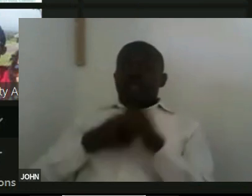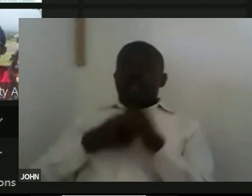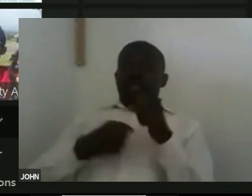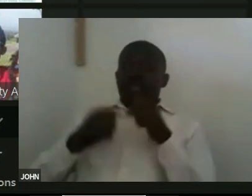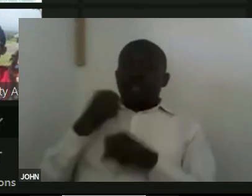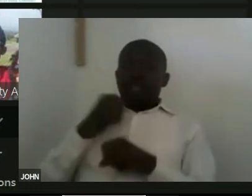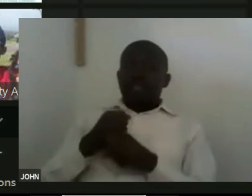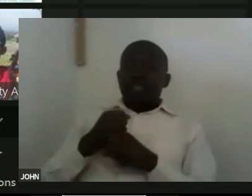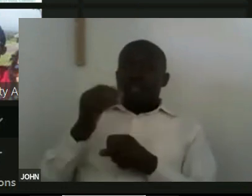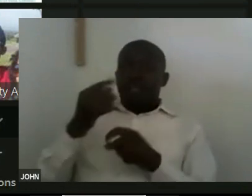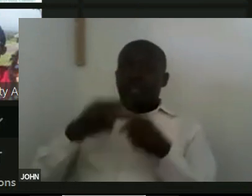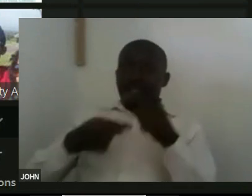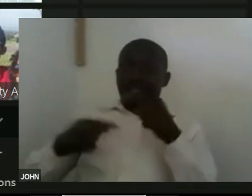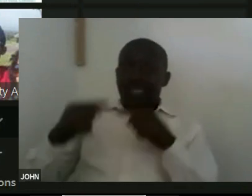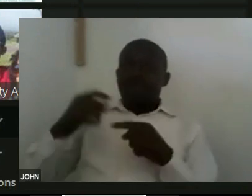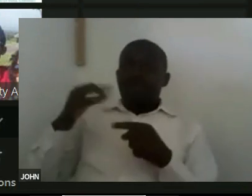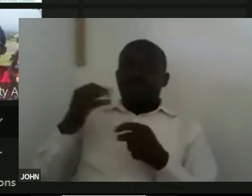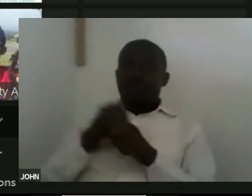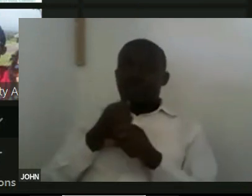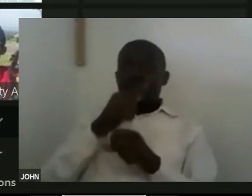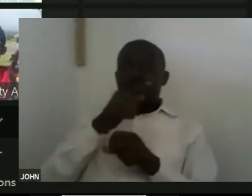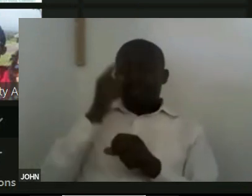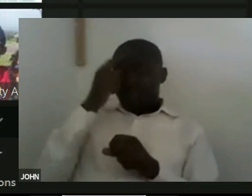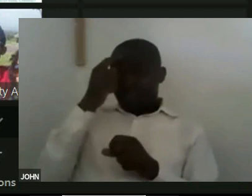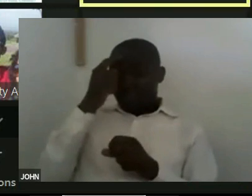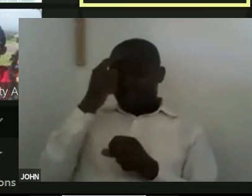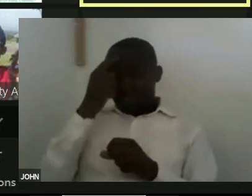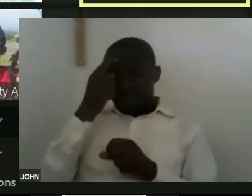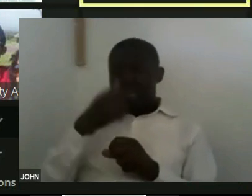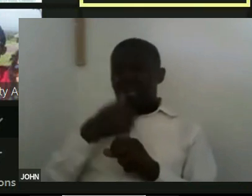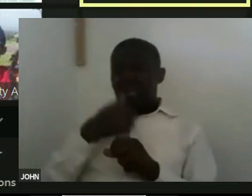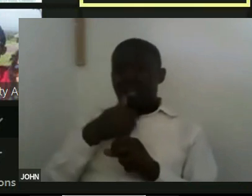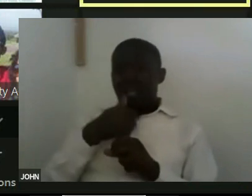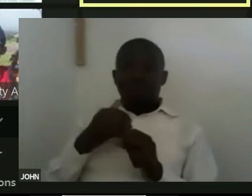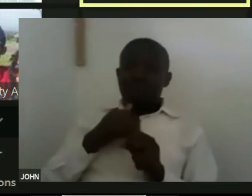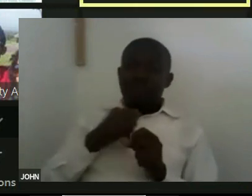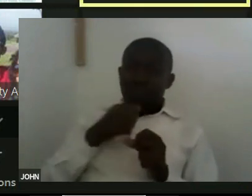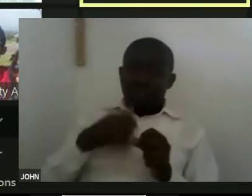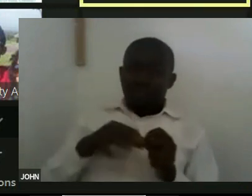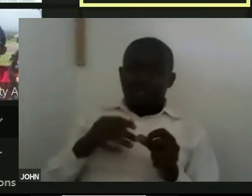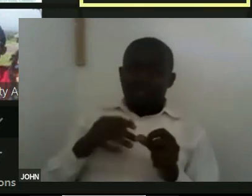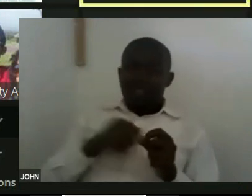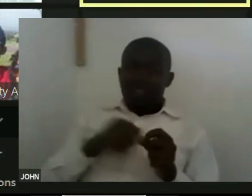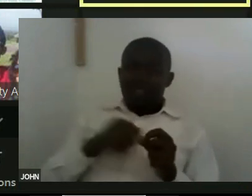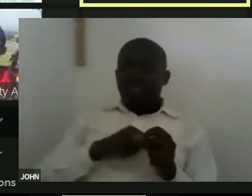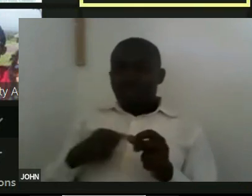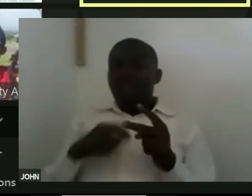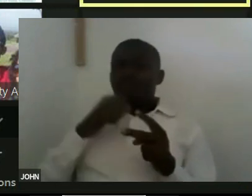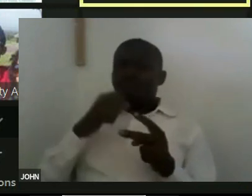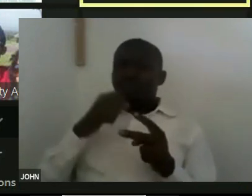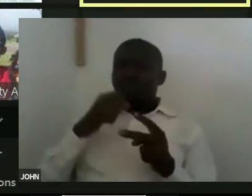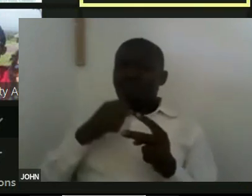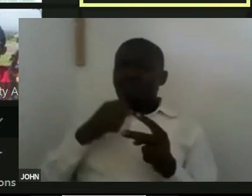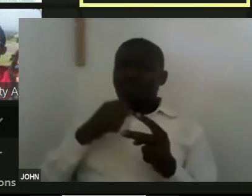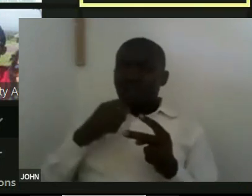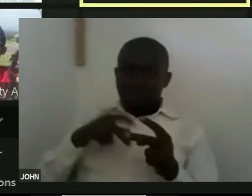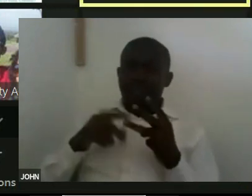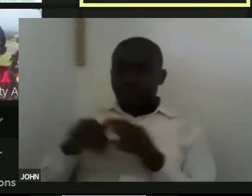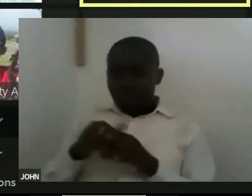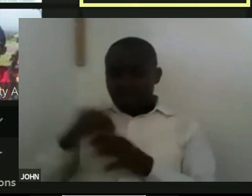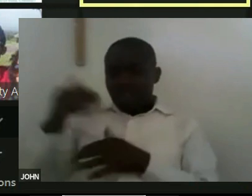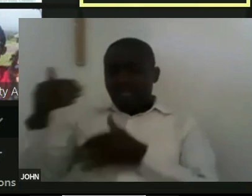caregiver is the mother or the grandmother or the other people in the family. That's how it is. Yes, Venkatesh, you told us to be not just looking